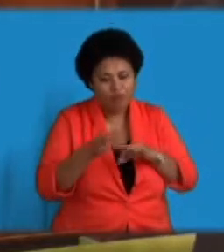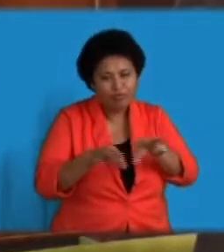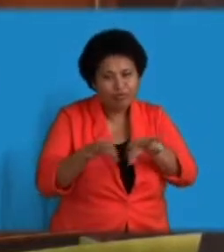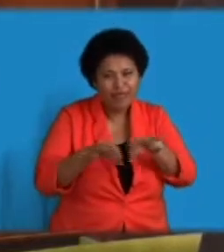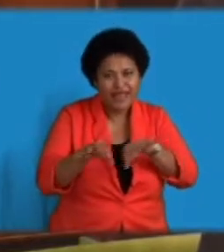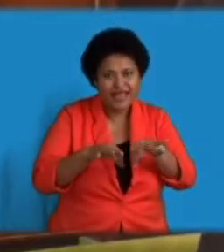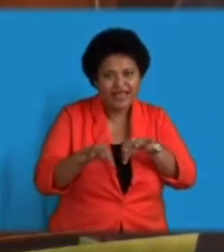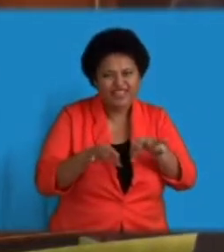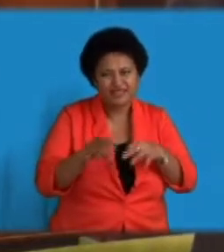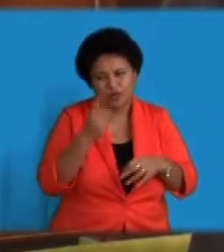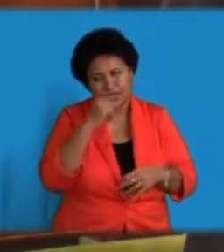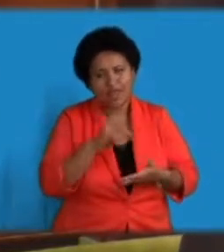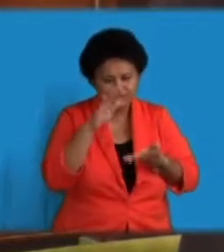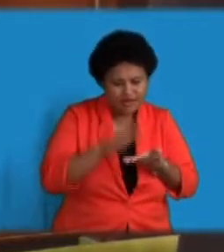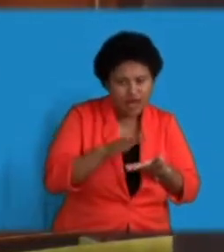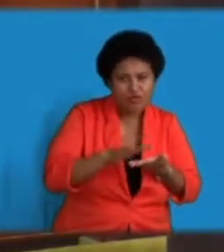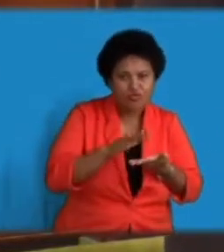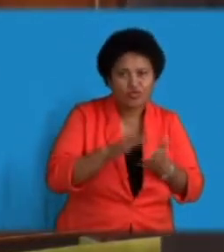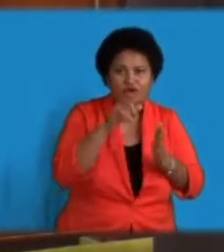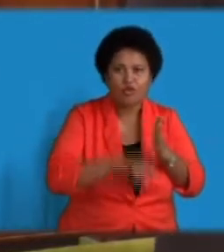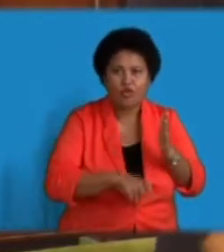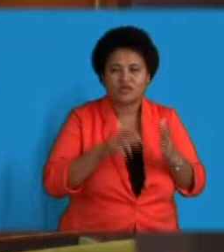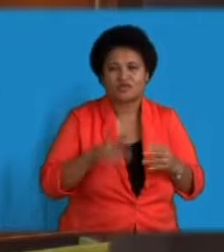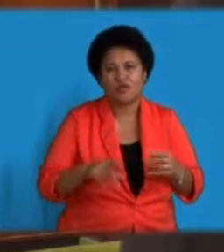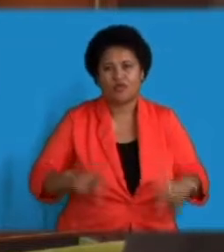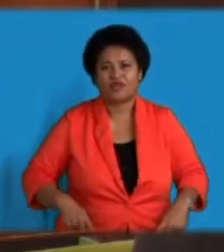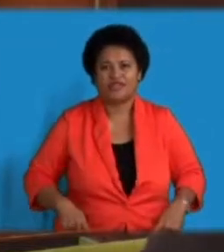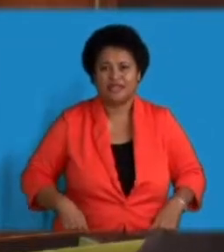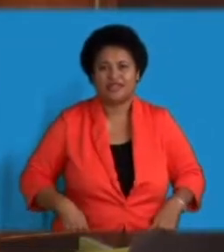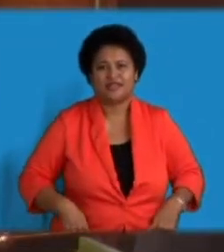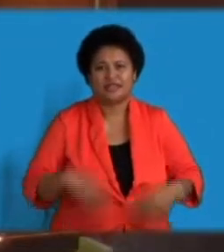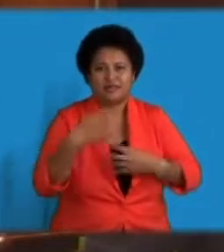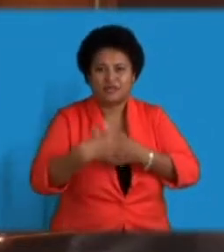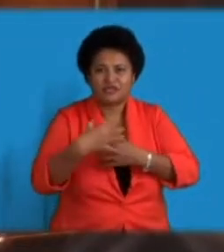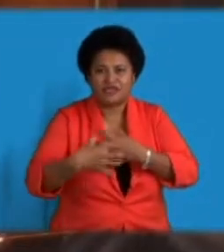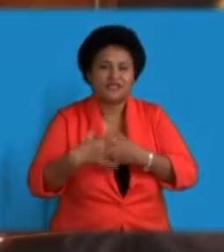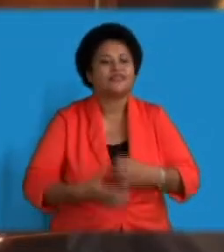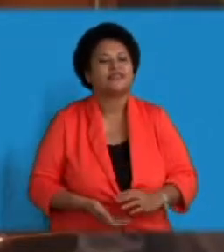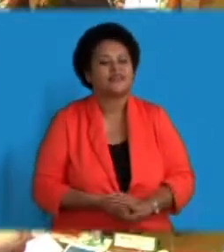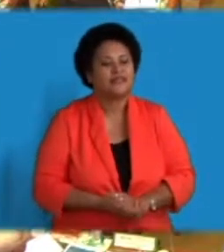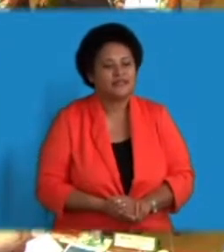of bringing prices down so that it is made more affordable to the ordinary Fijian. Thank you, Madam Speaker.